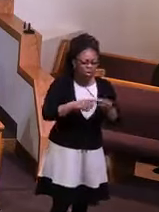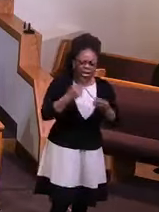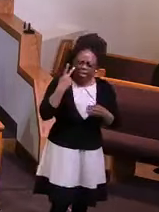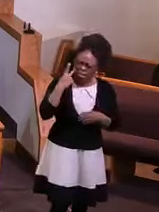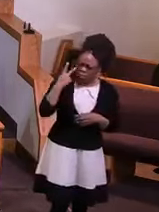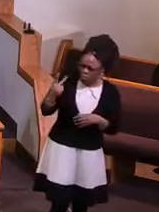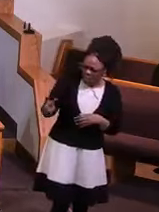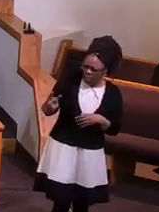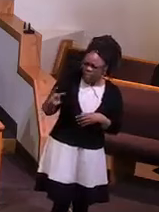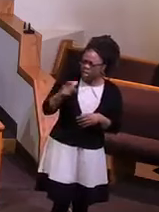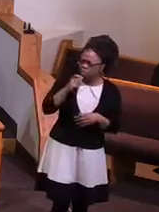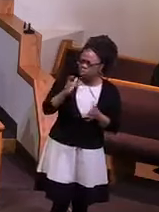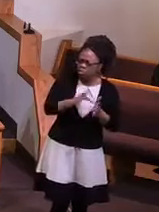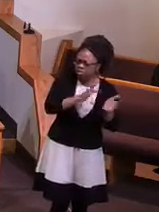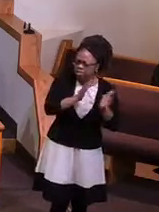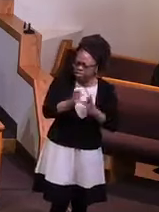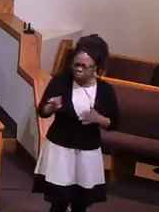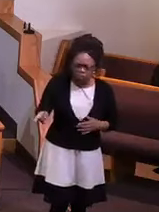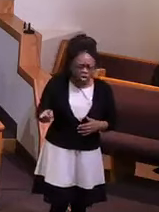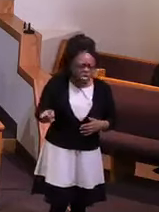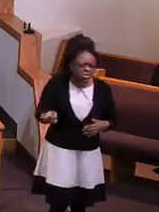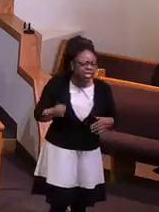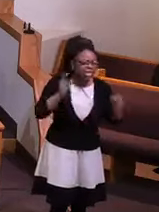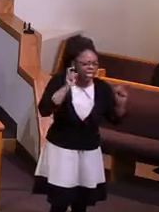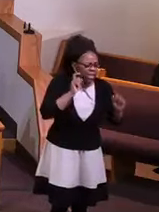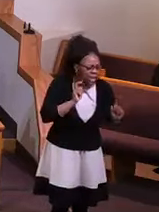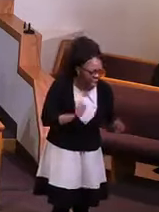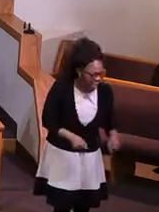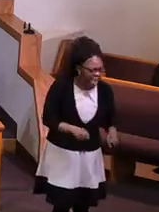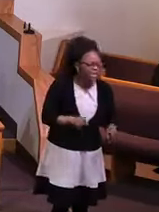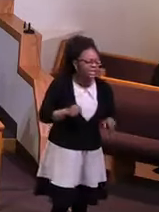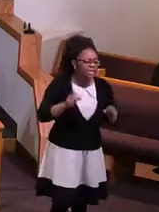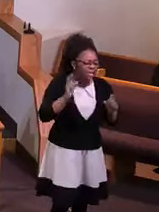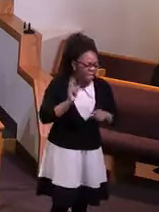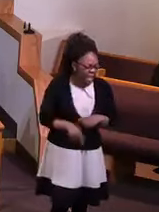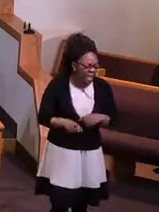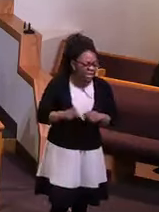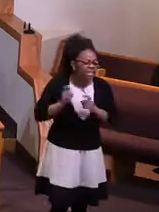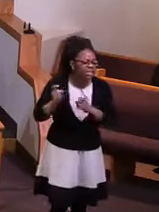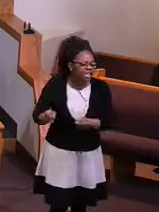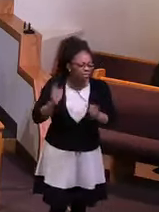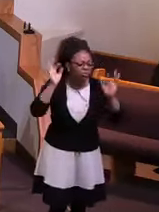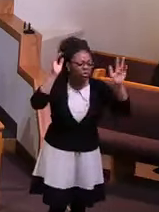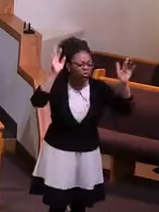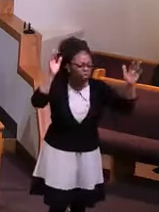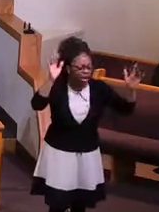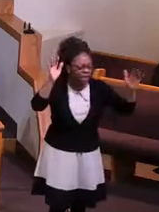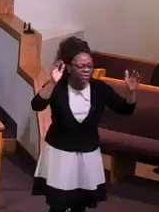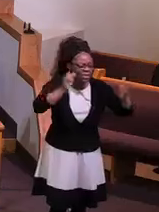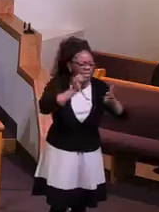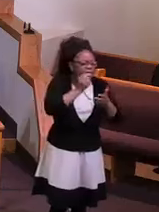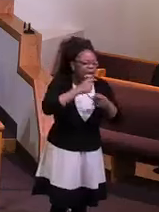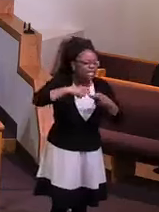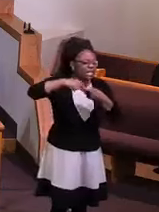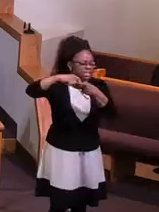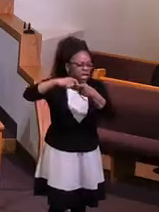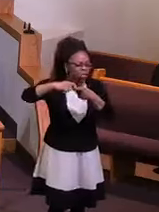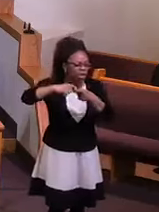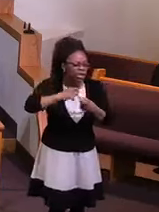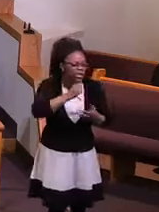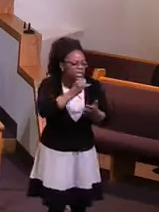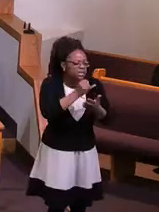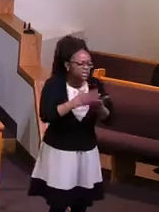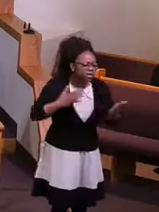who Jesus was, he couldn't help but give him some praise. I just stopped right there because some of us say we've been envious of all that